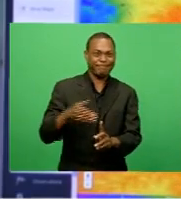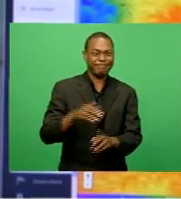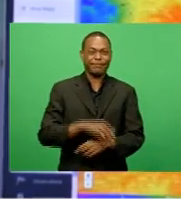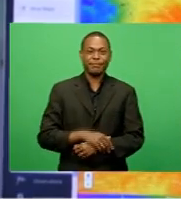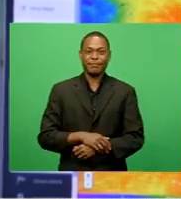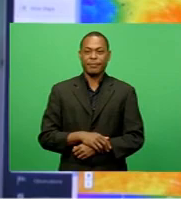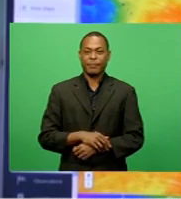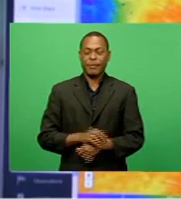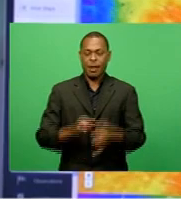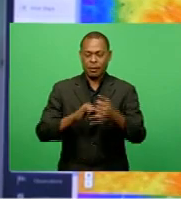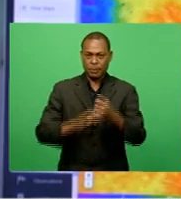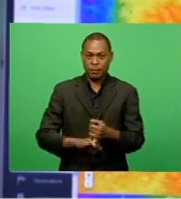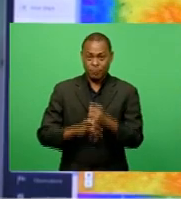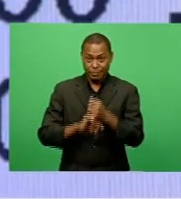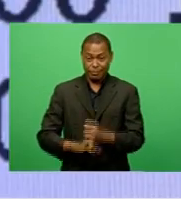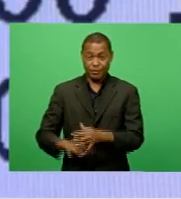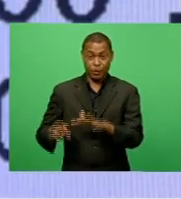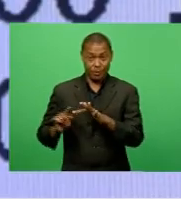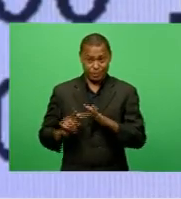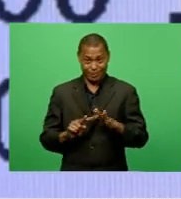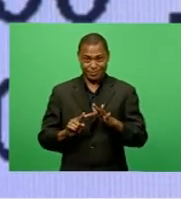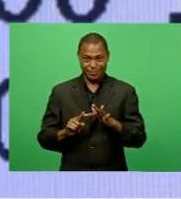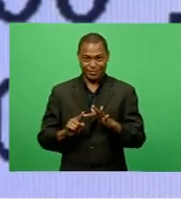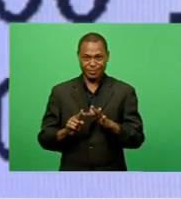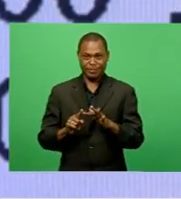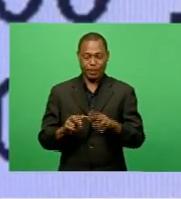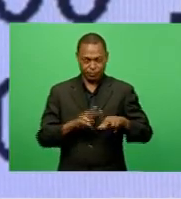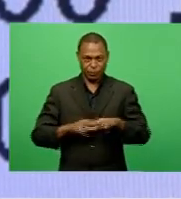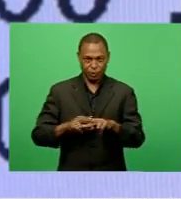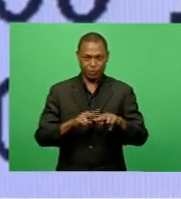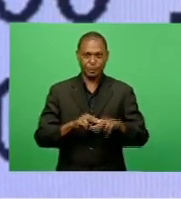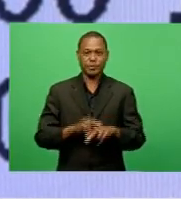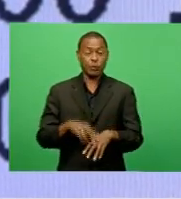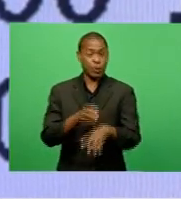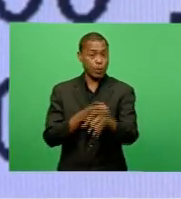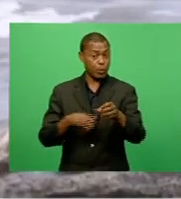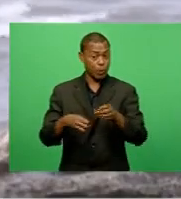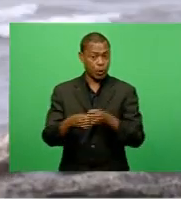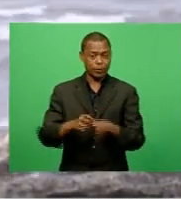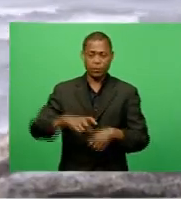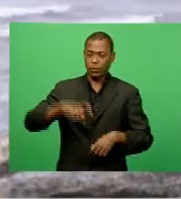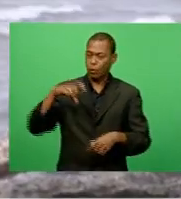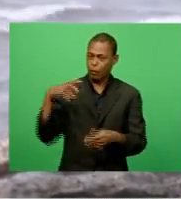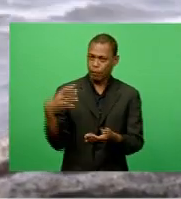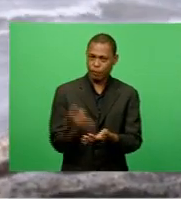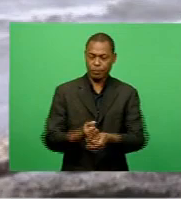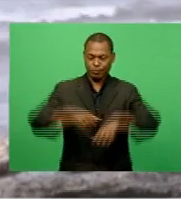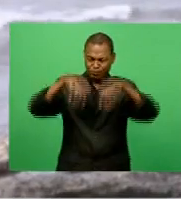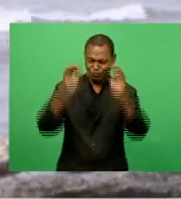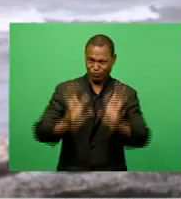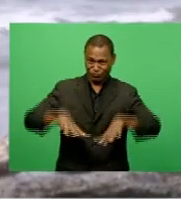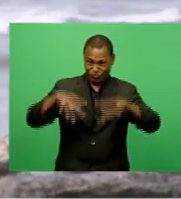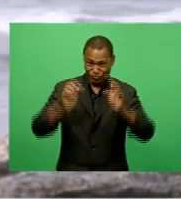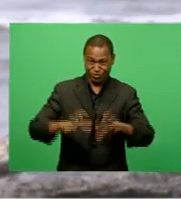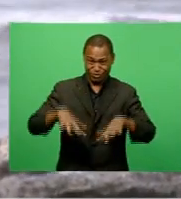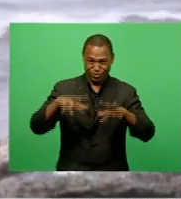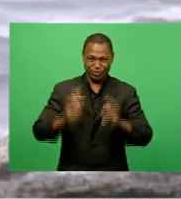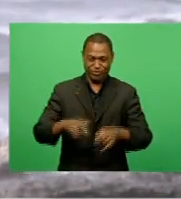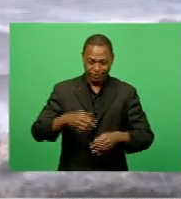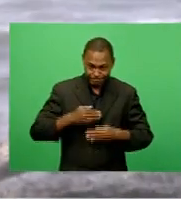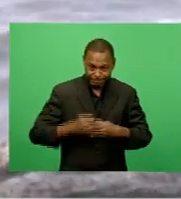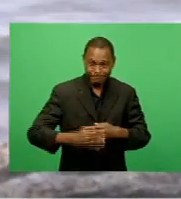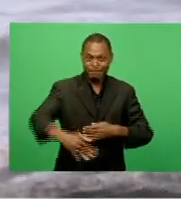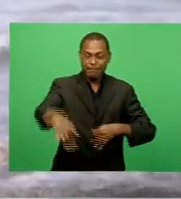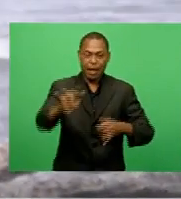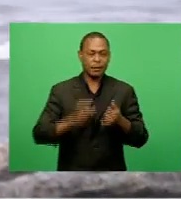a south-southeasterly track towards Fiji. The Fiji Meteorological Service confirms the heavy rain will persist through to Saturday, and